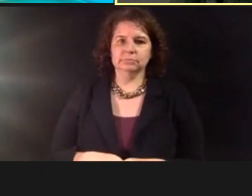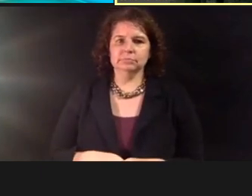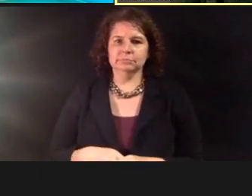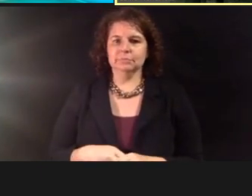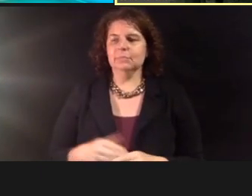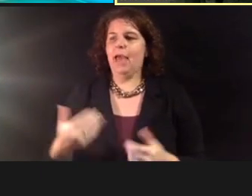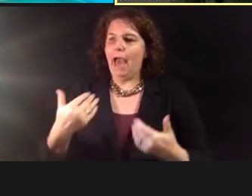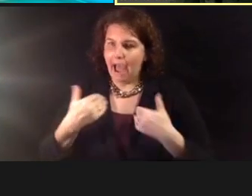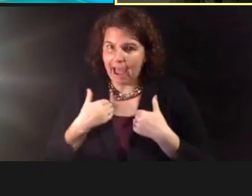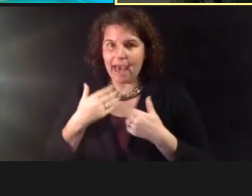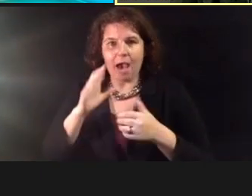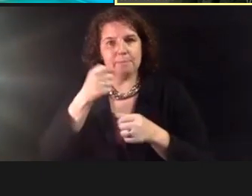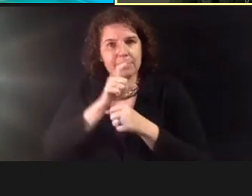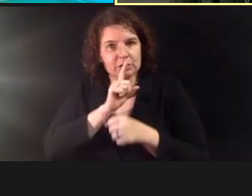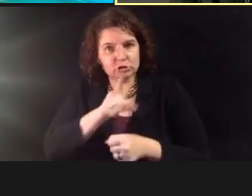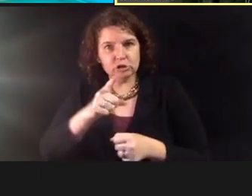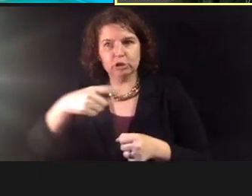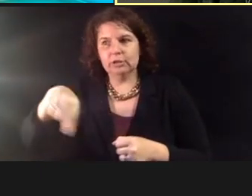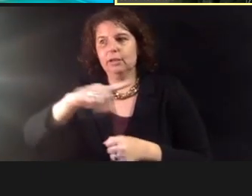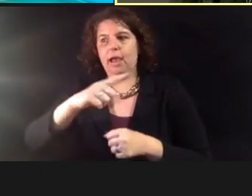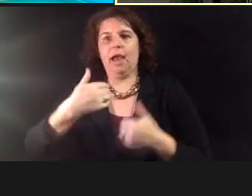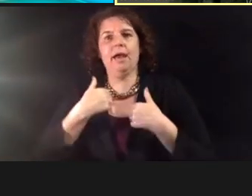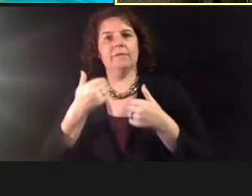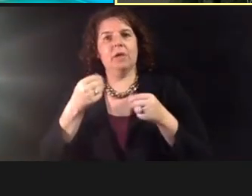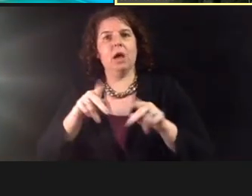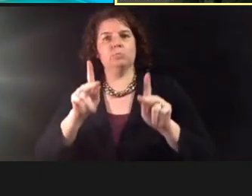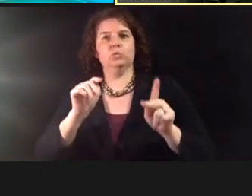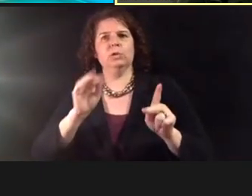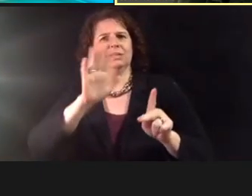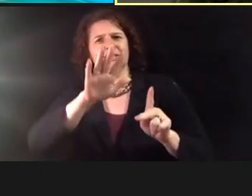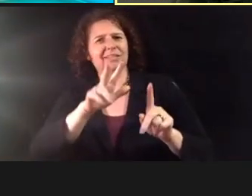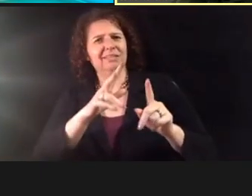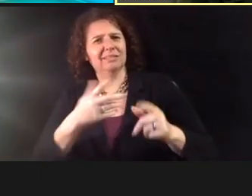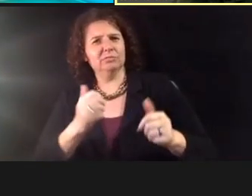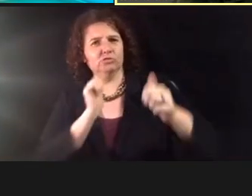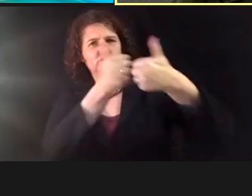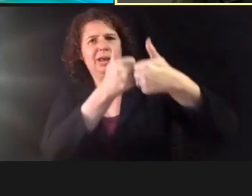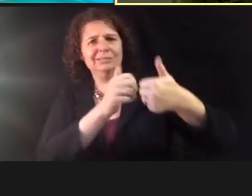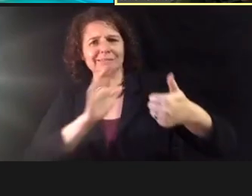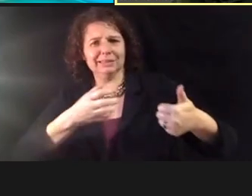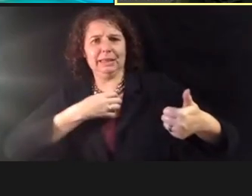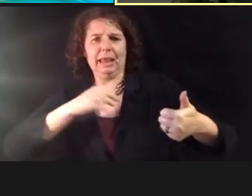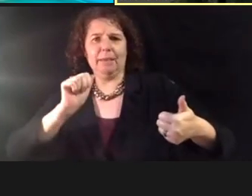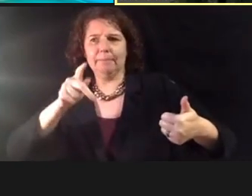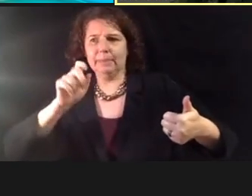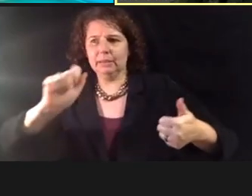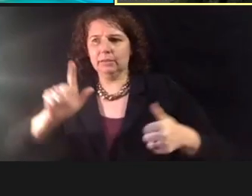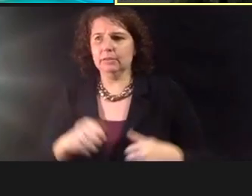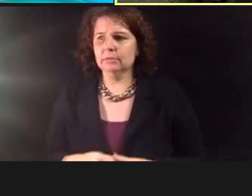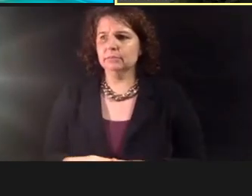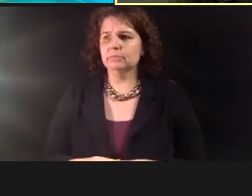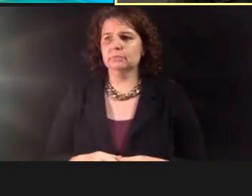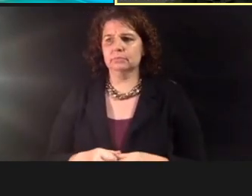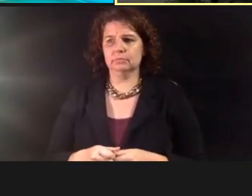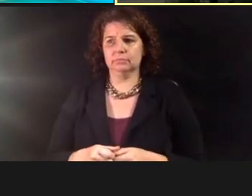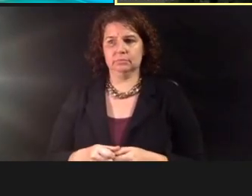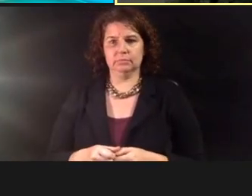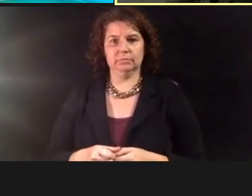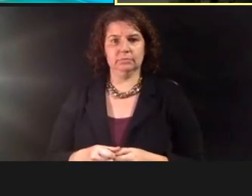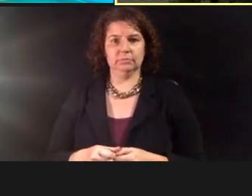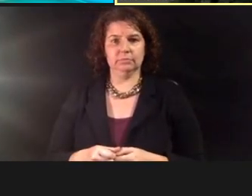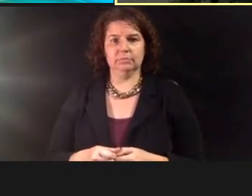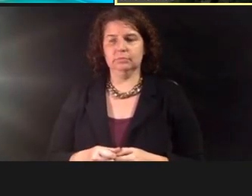you mentioned a little bit about the personal, and maybe you've covered it to the extent you can, the